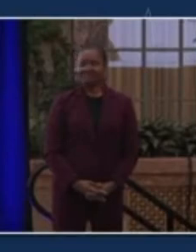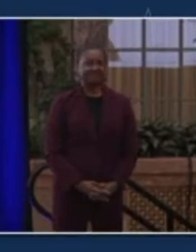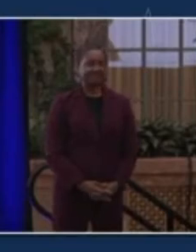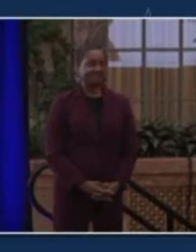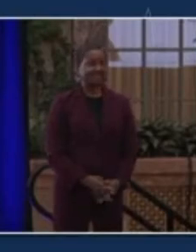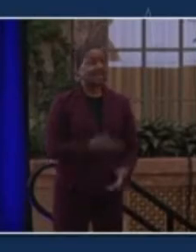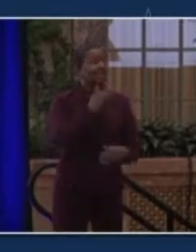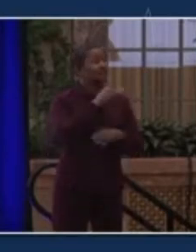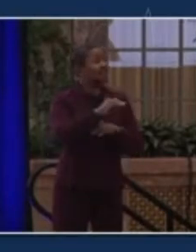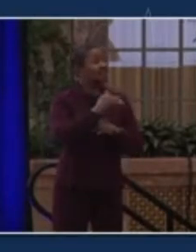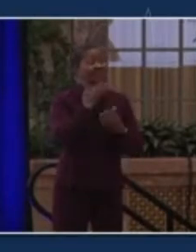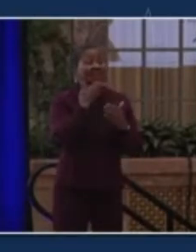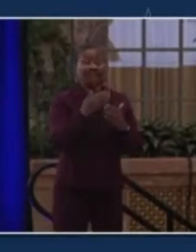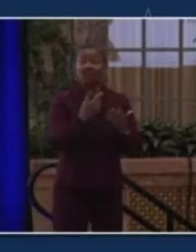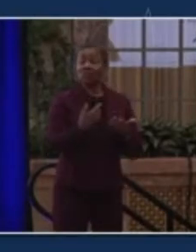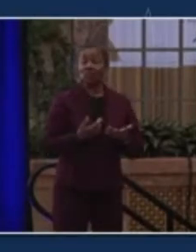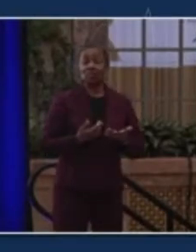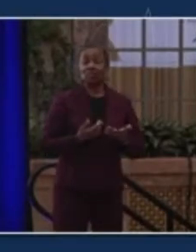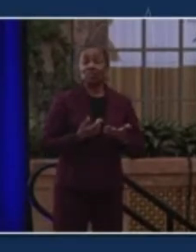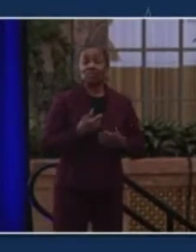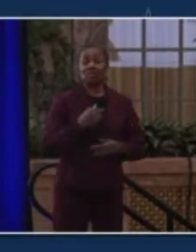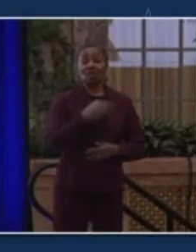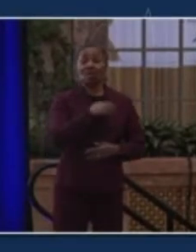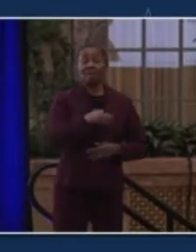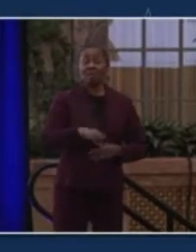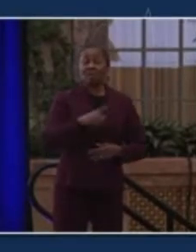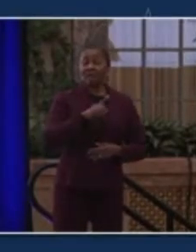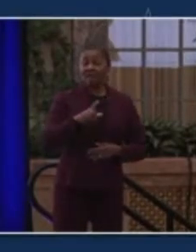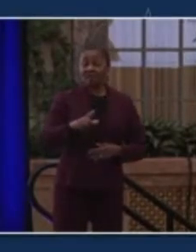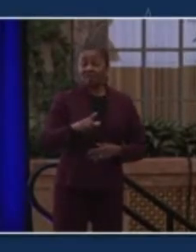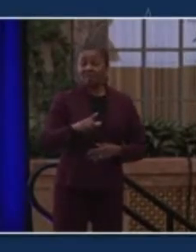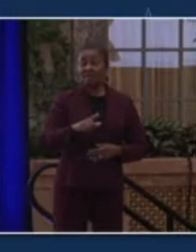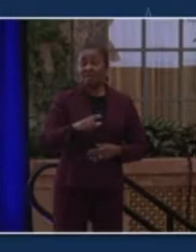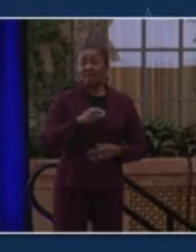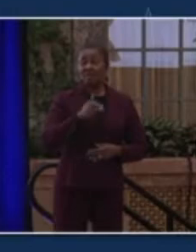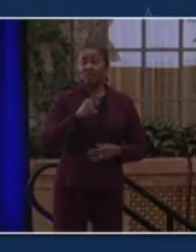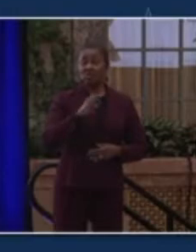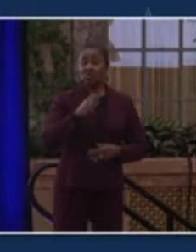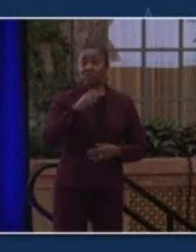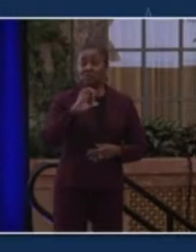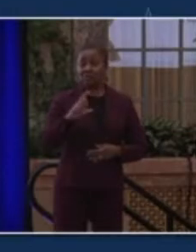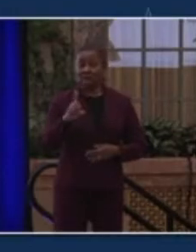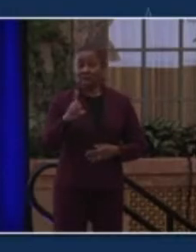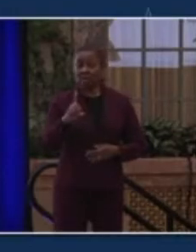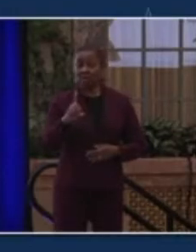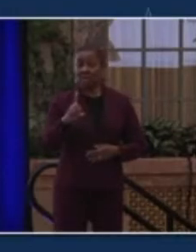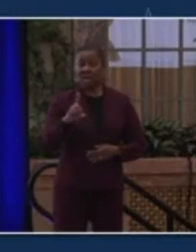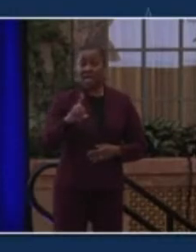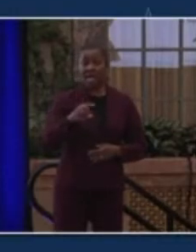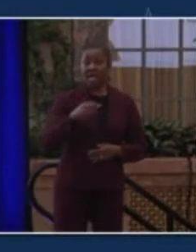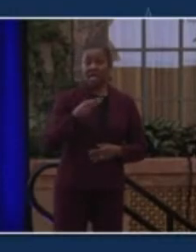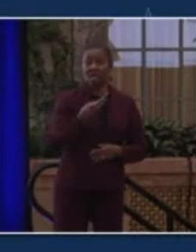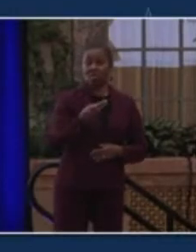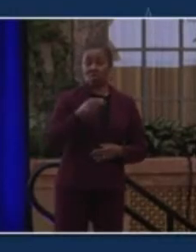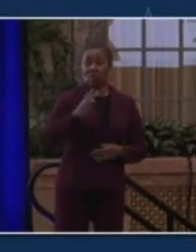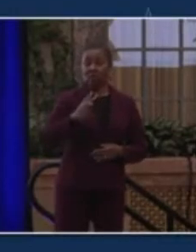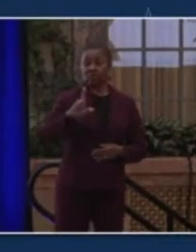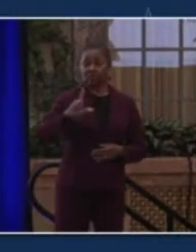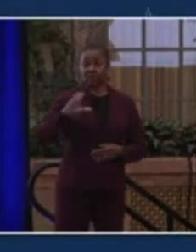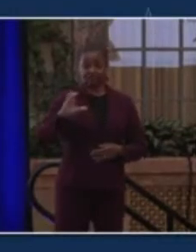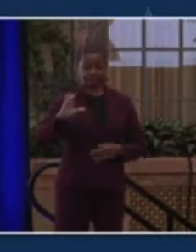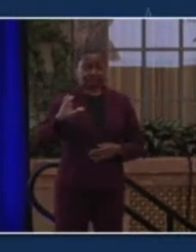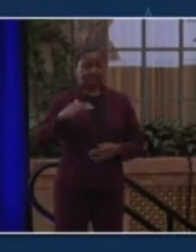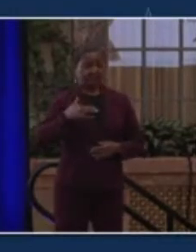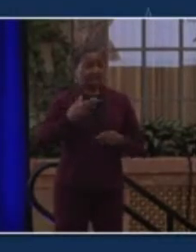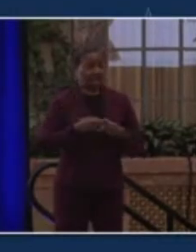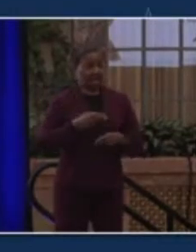Good evening. Thank you to Mayor Lightfoot and Josie Childs of the Mayor Harold Washington Legacy Committee. My